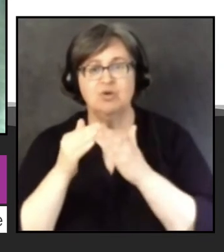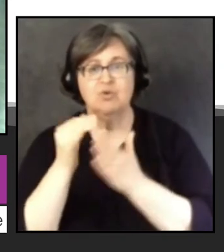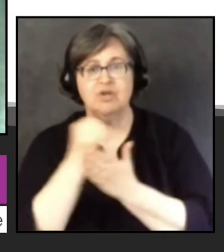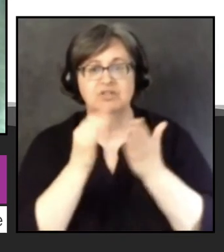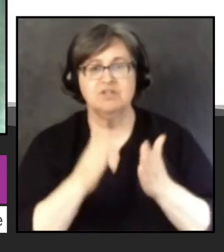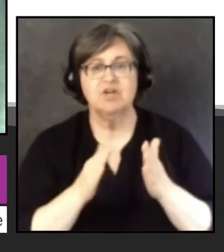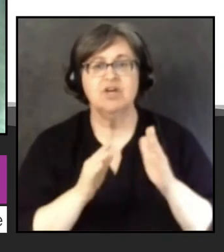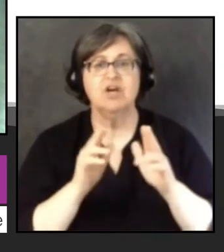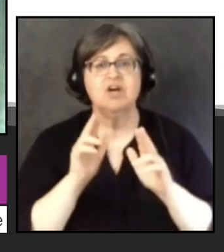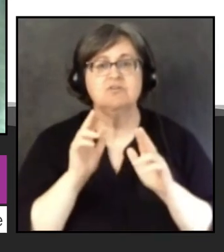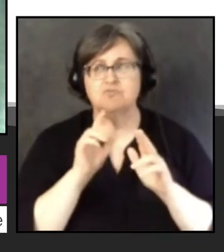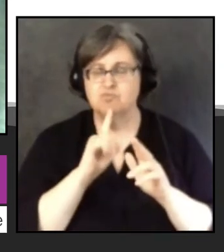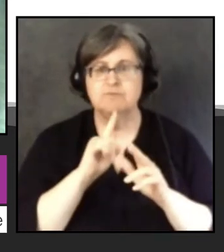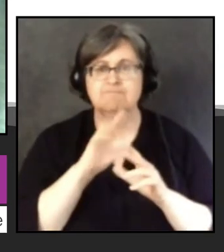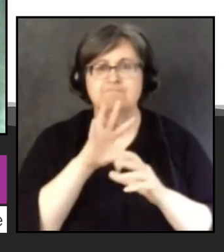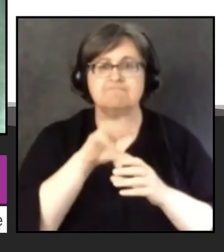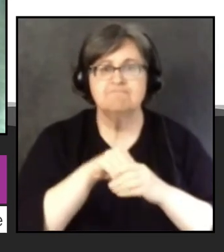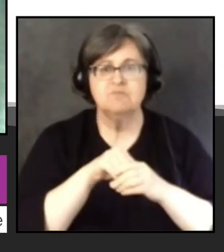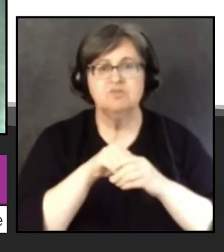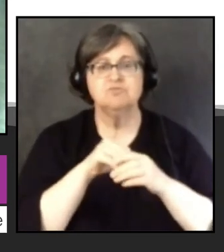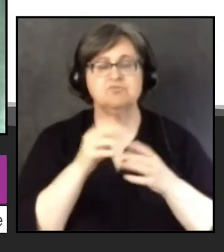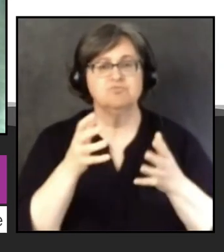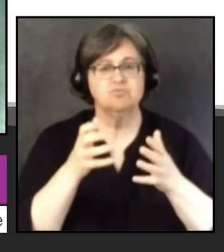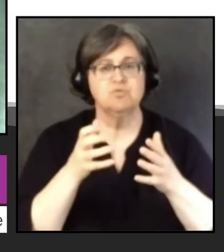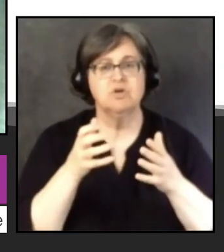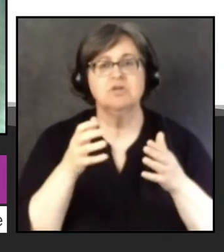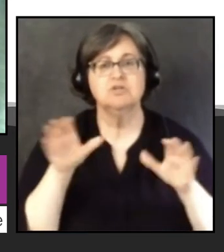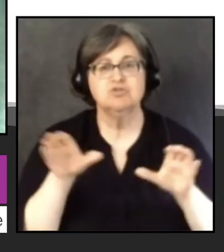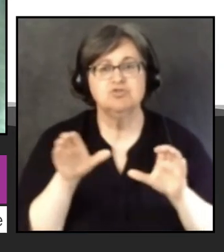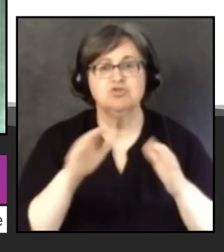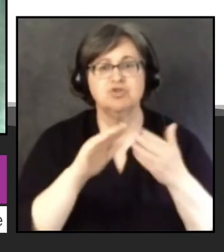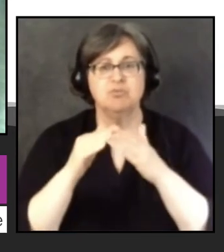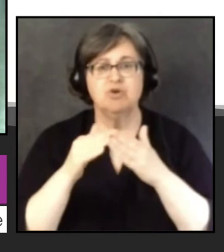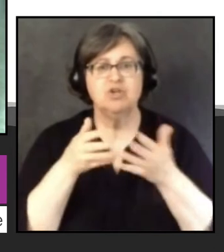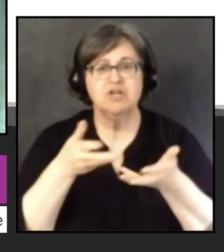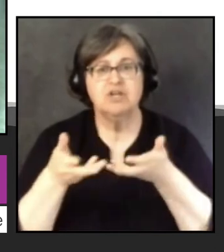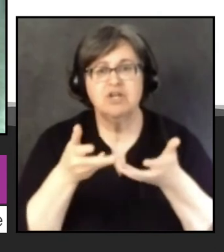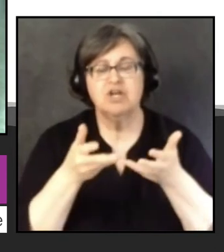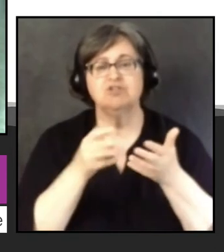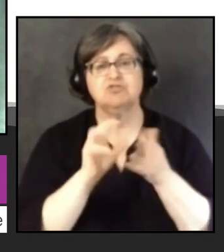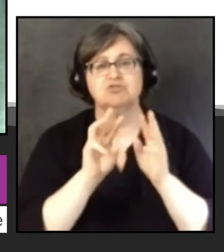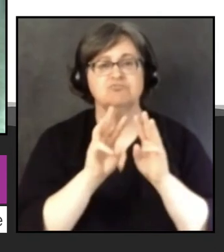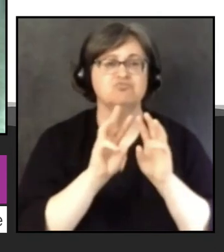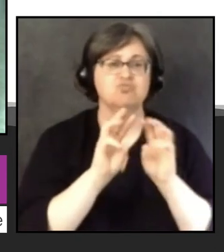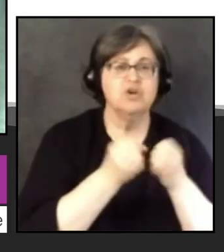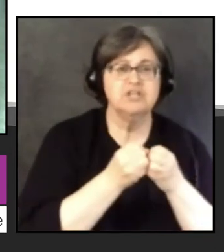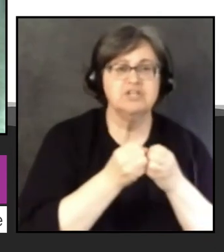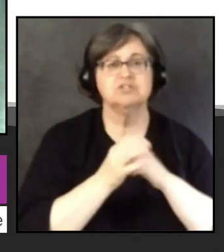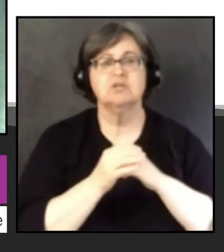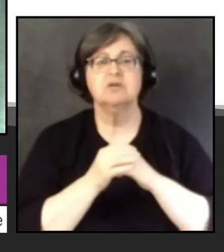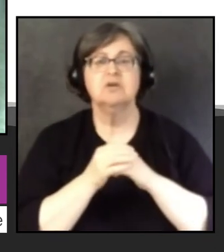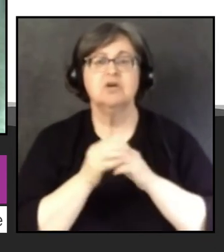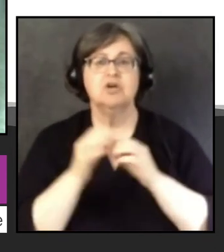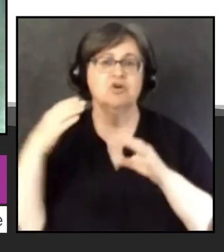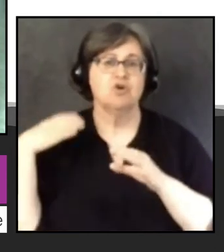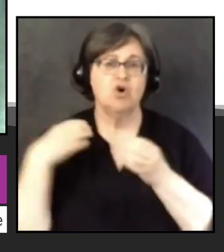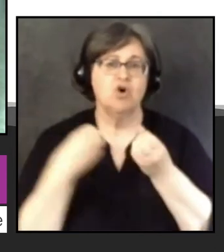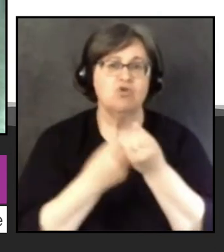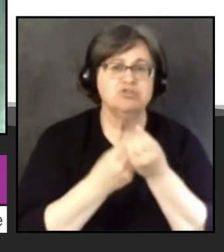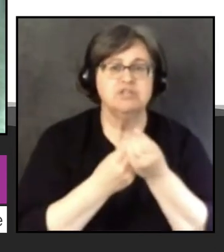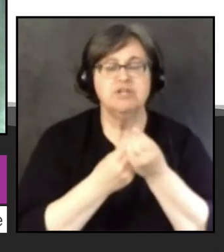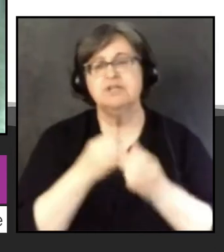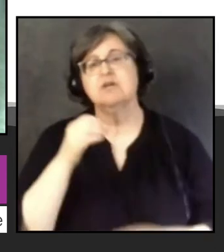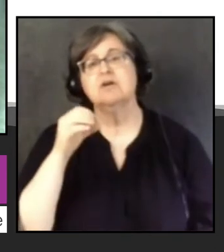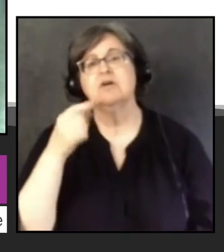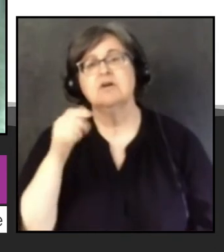in developing a critical community-based practice via workshops, coaching, guest speakers, and peer